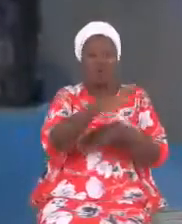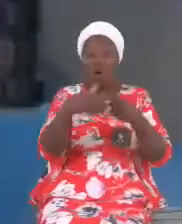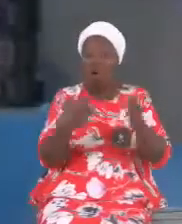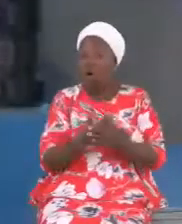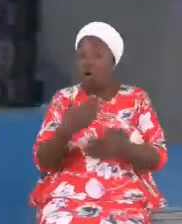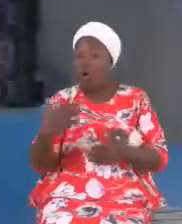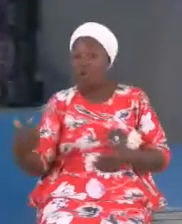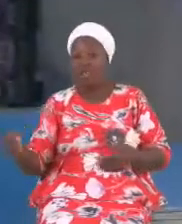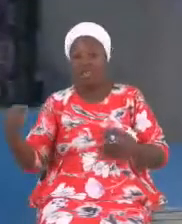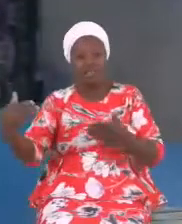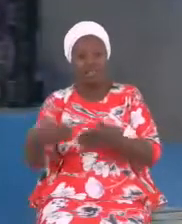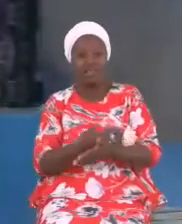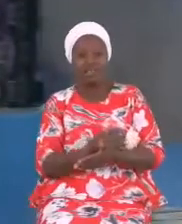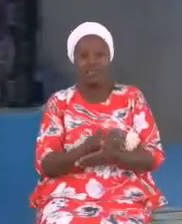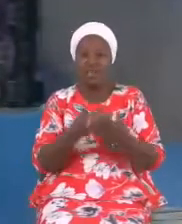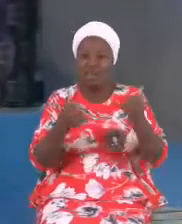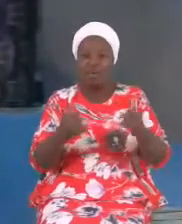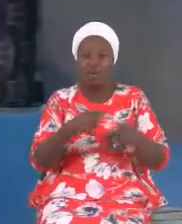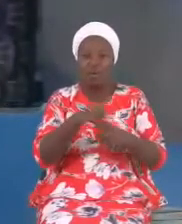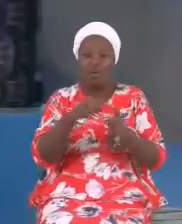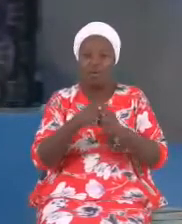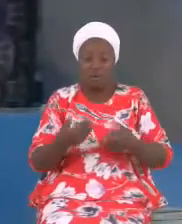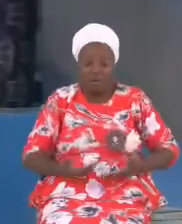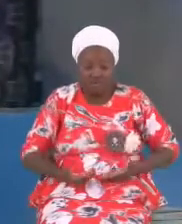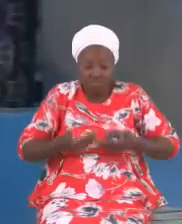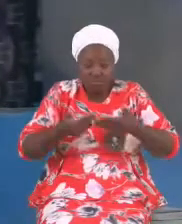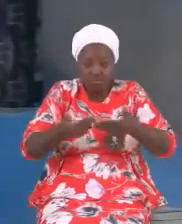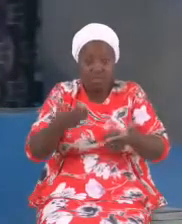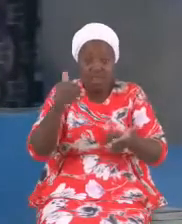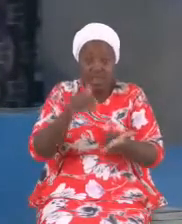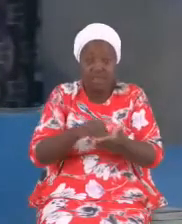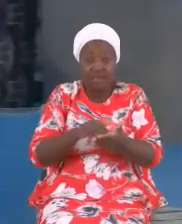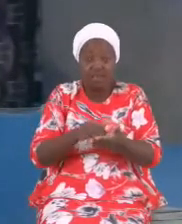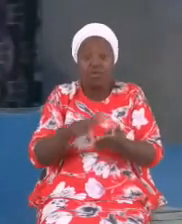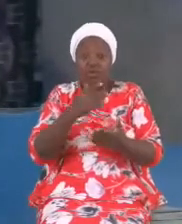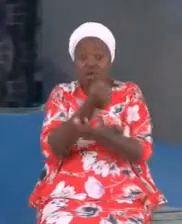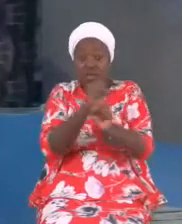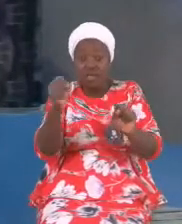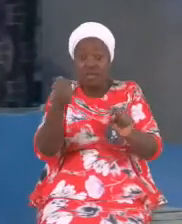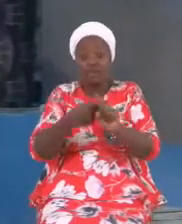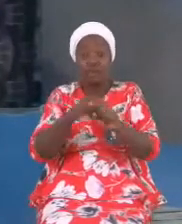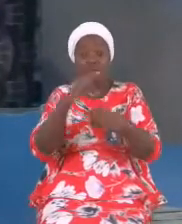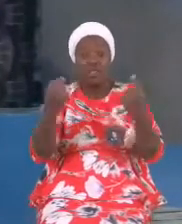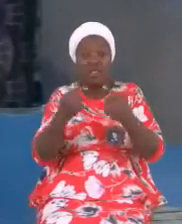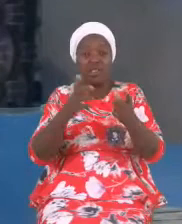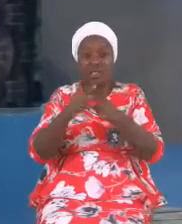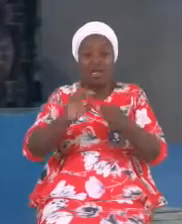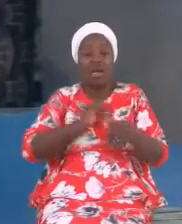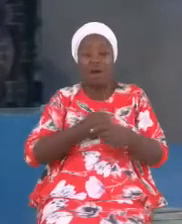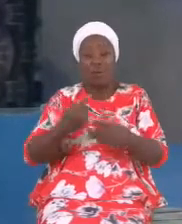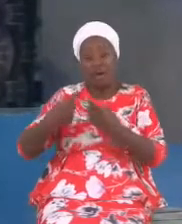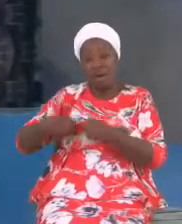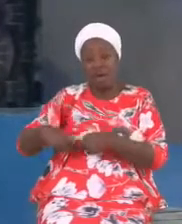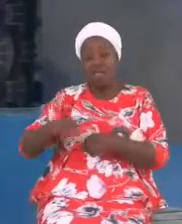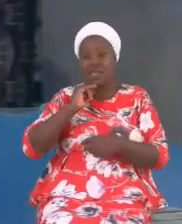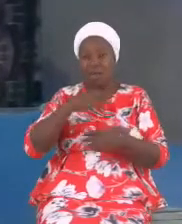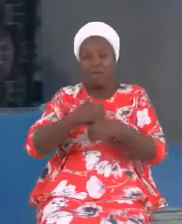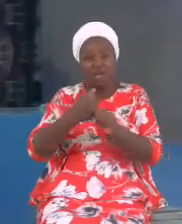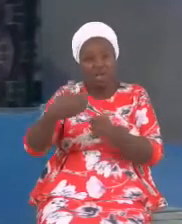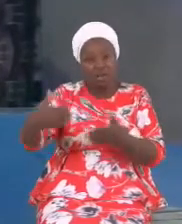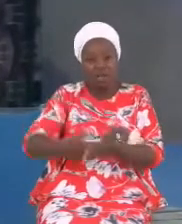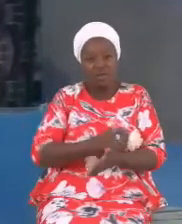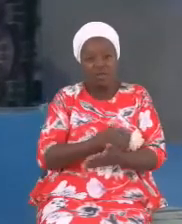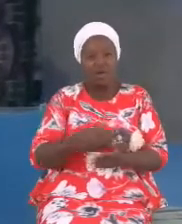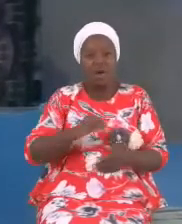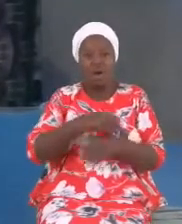Now, when we're born again, our hearts are made new. When we're born again, our personality is